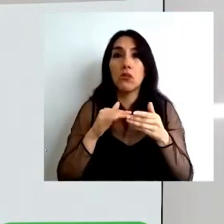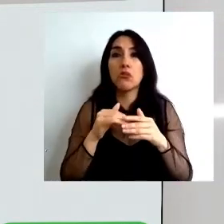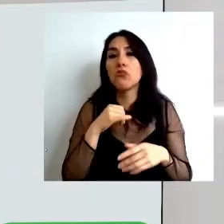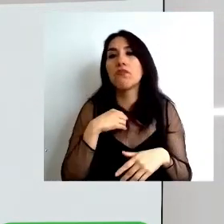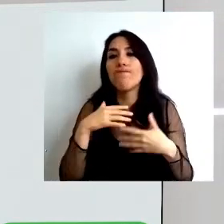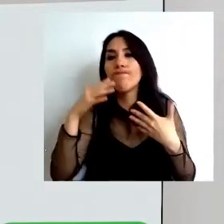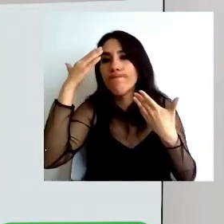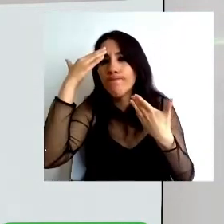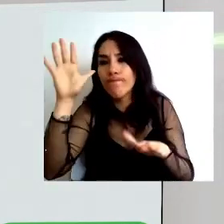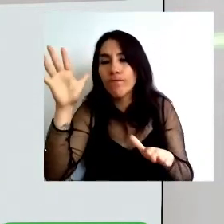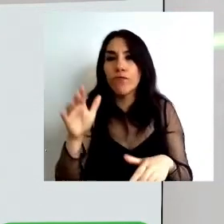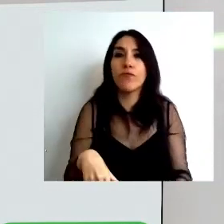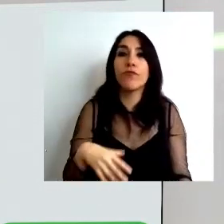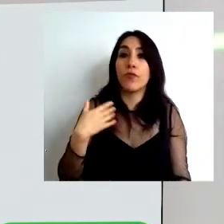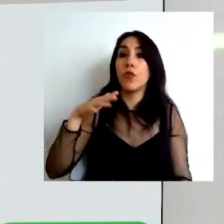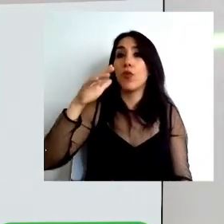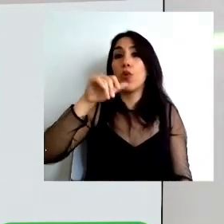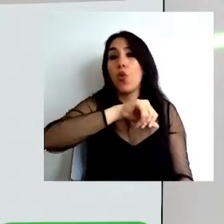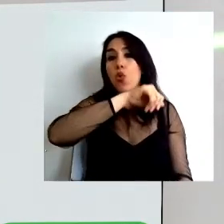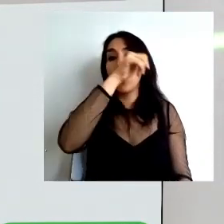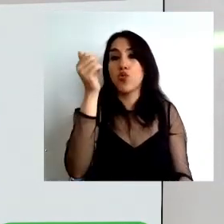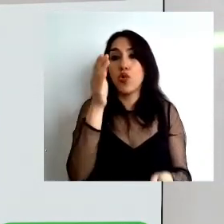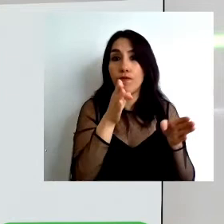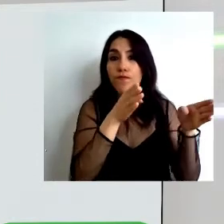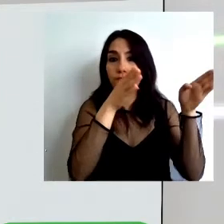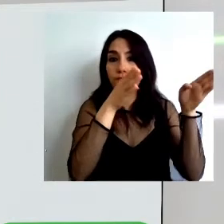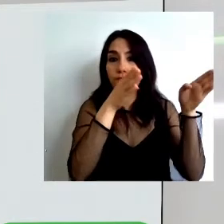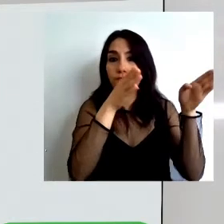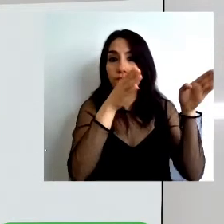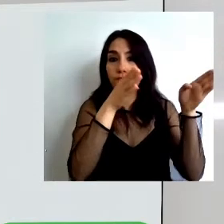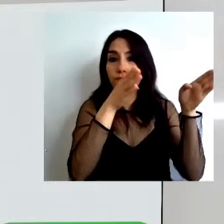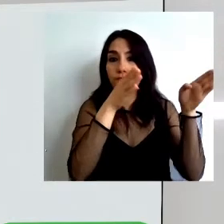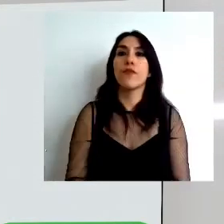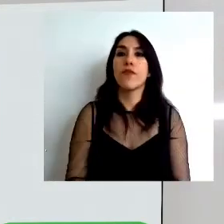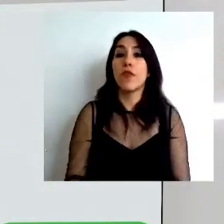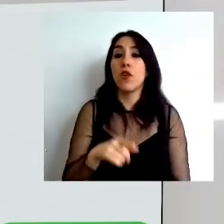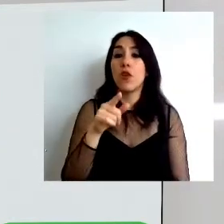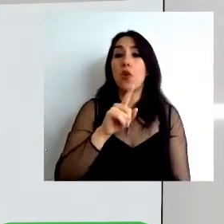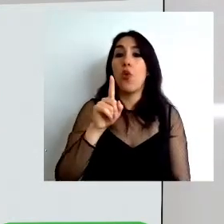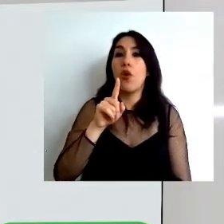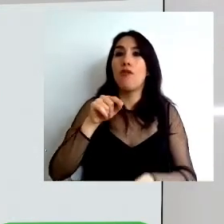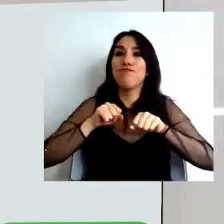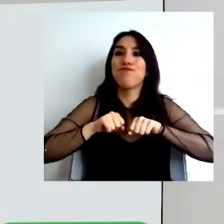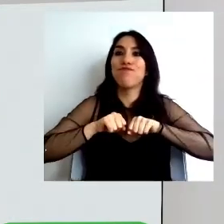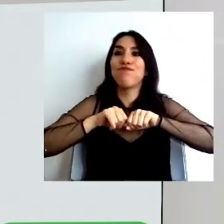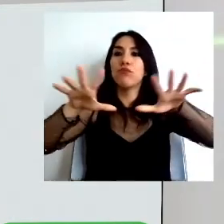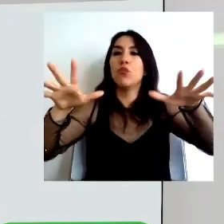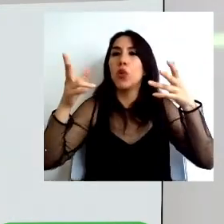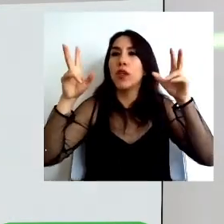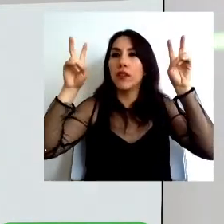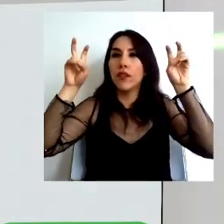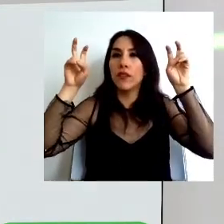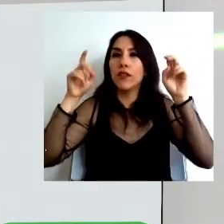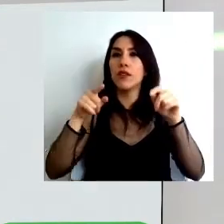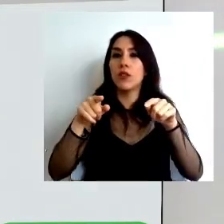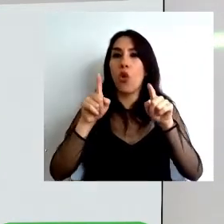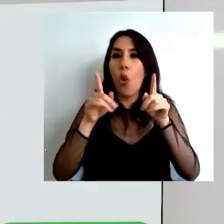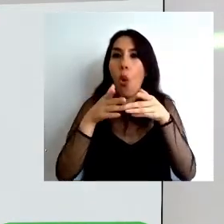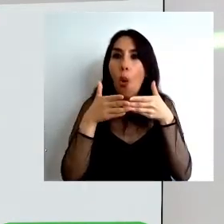where we would find things like open source or train the trainer. So some of the examples we've mentioned where you empower